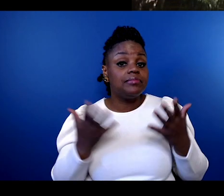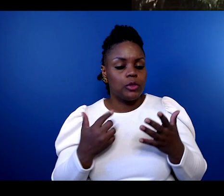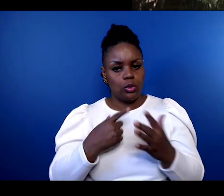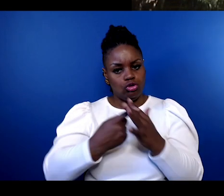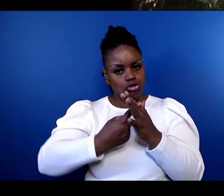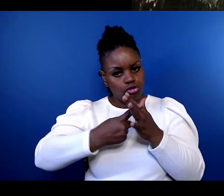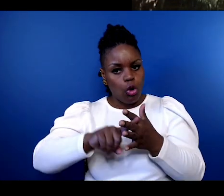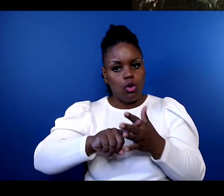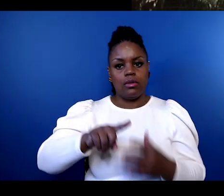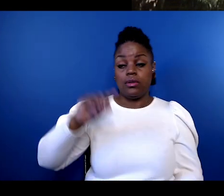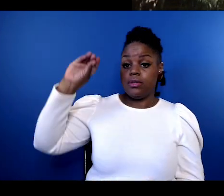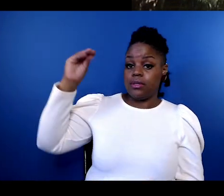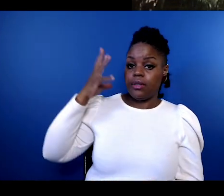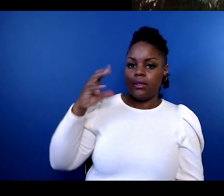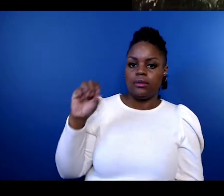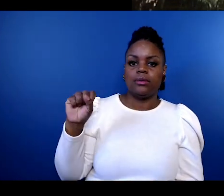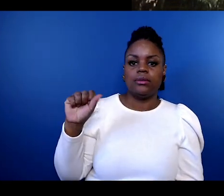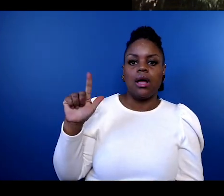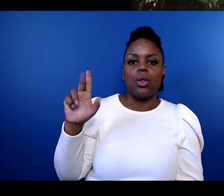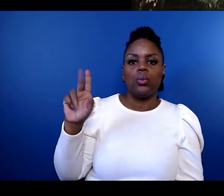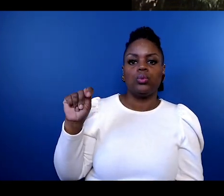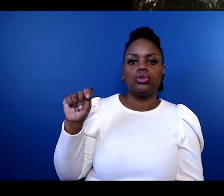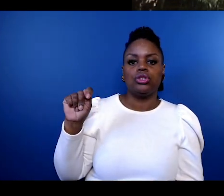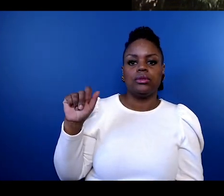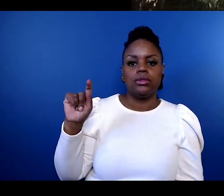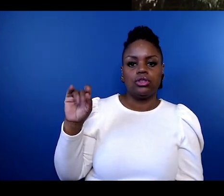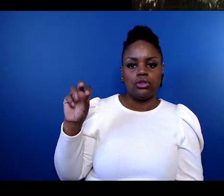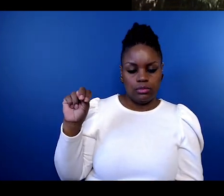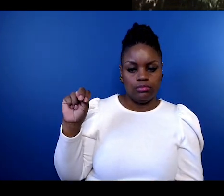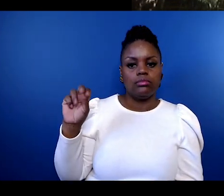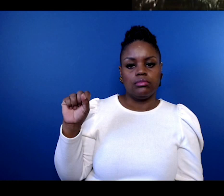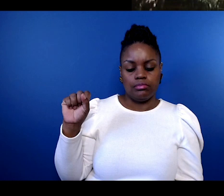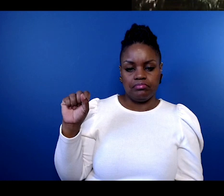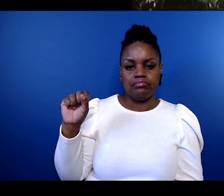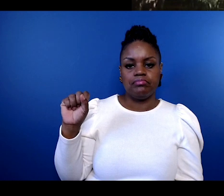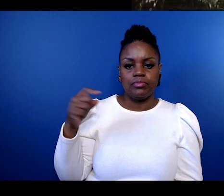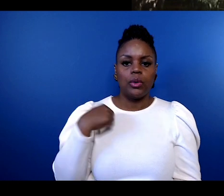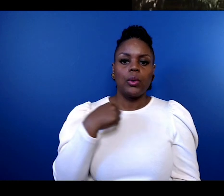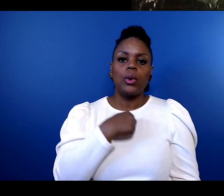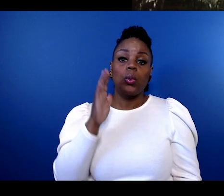not, just really pay attention to where we are so you know what's coming next for you.